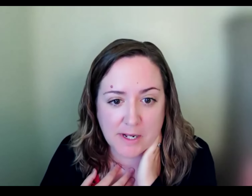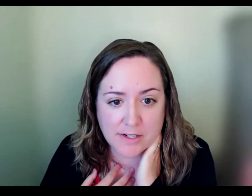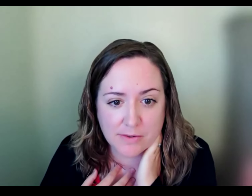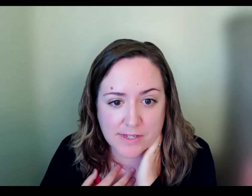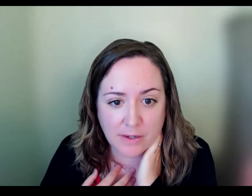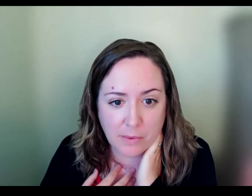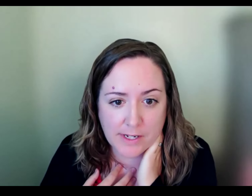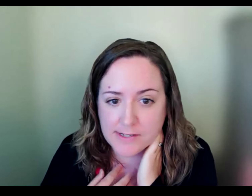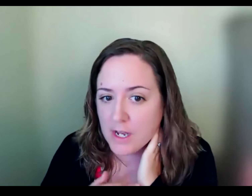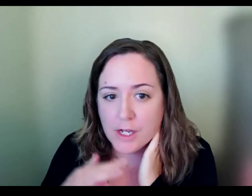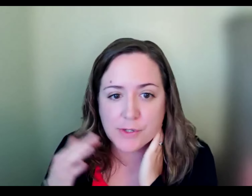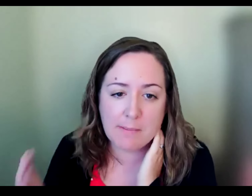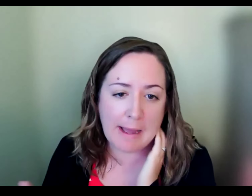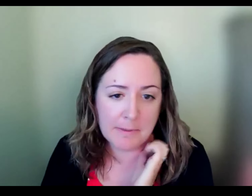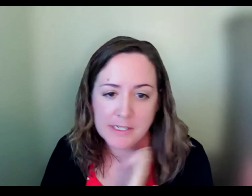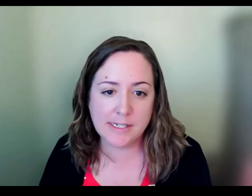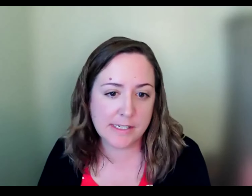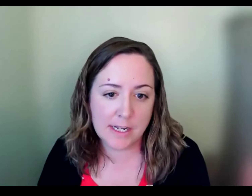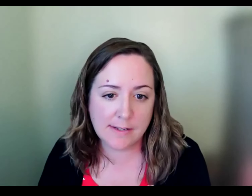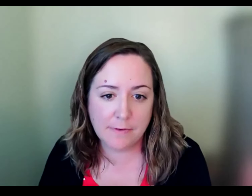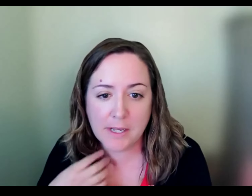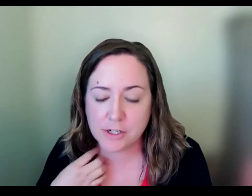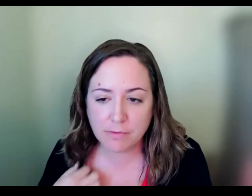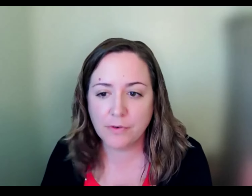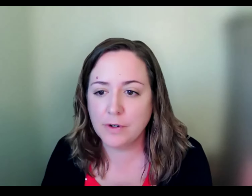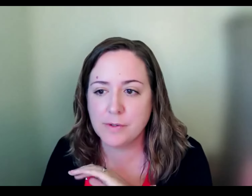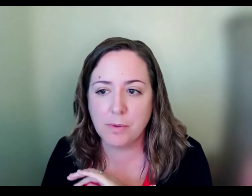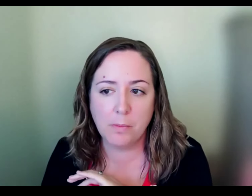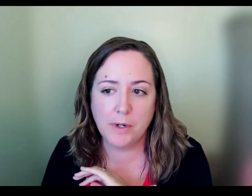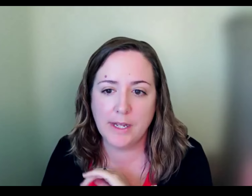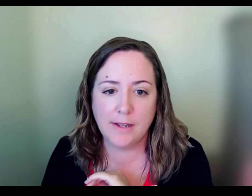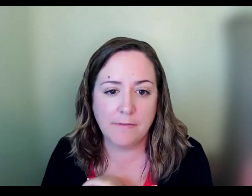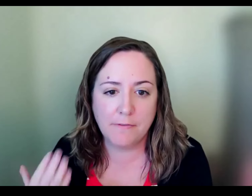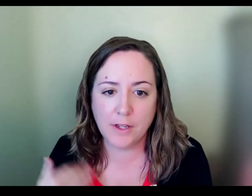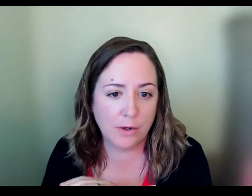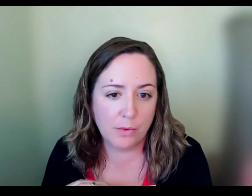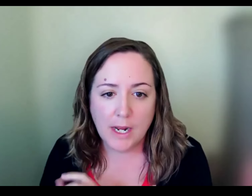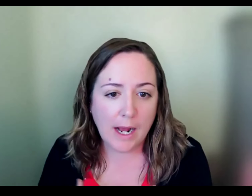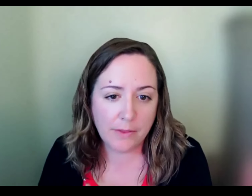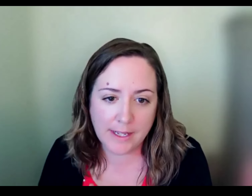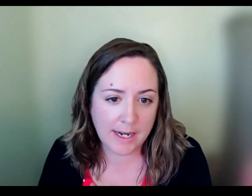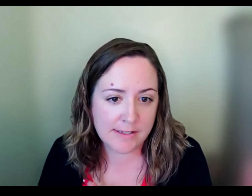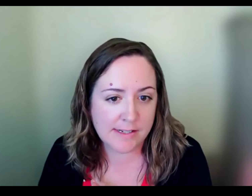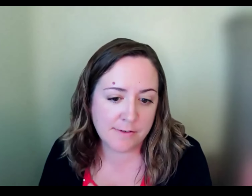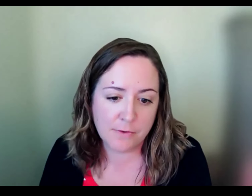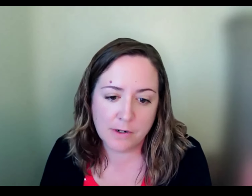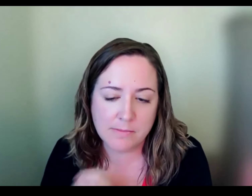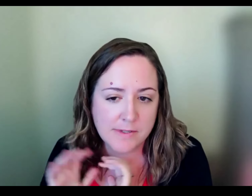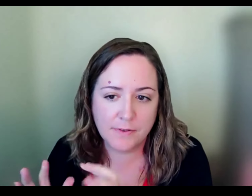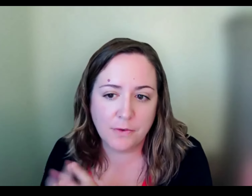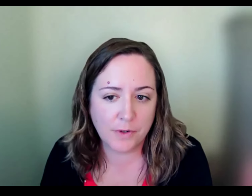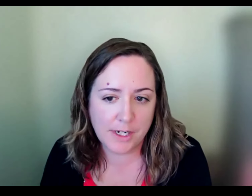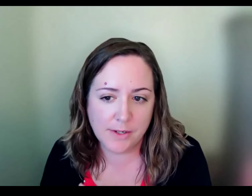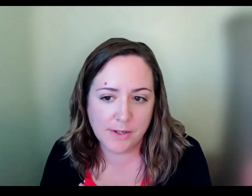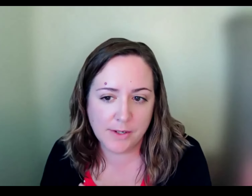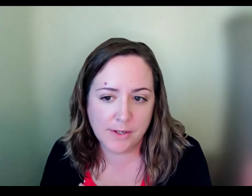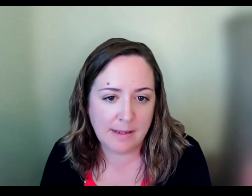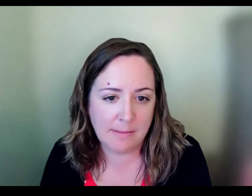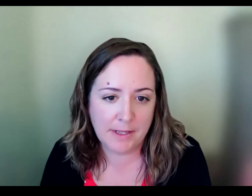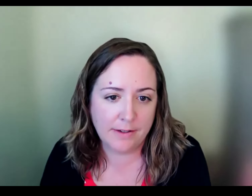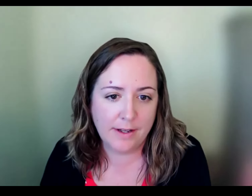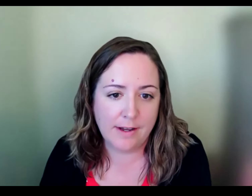actually respond to those inquiries. So I'm happy to discuss if a patient referral is appropriate, if, how they can access the forms. Feel free to